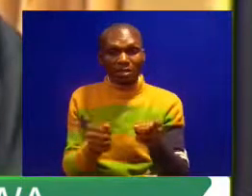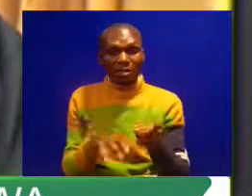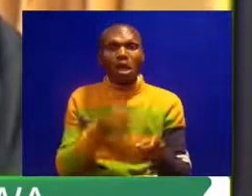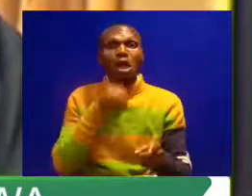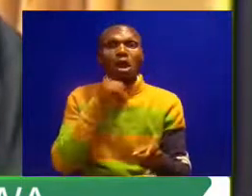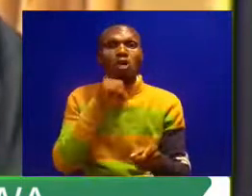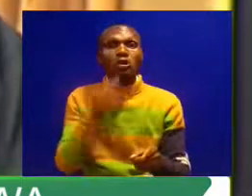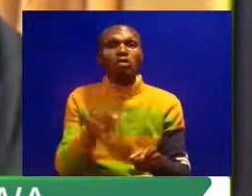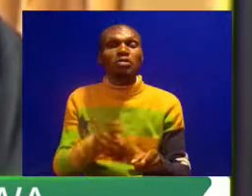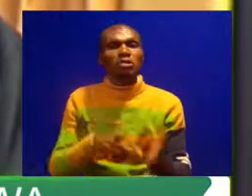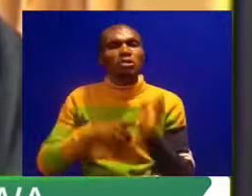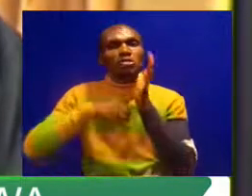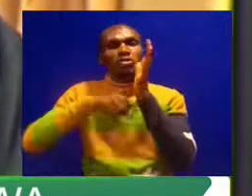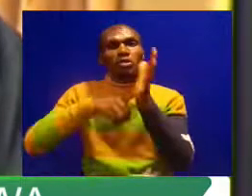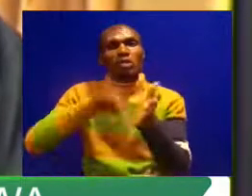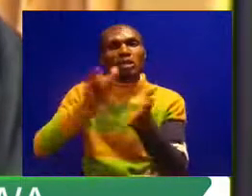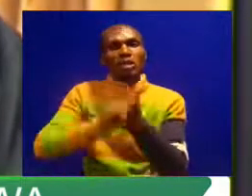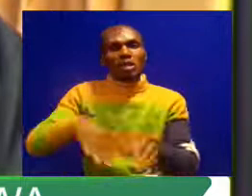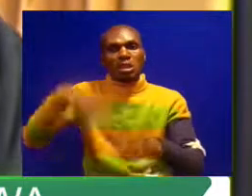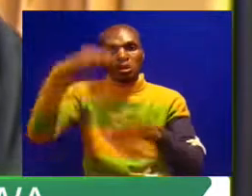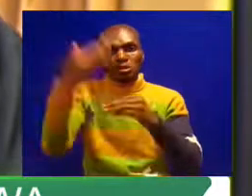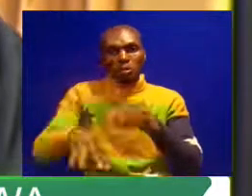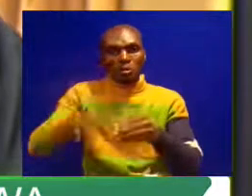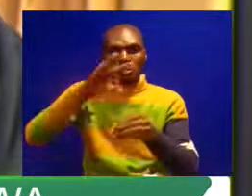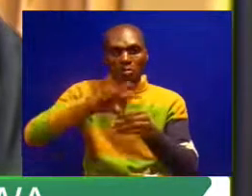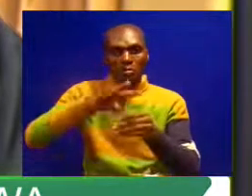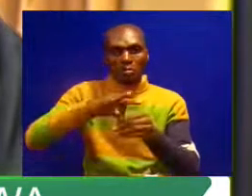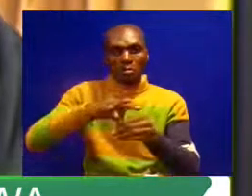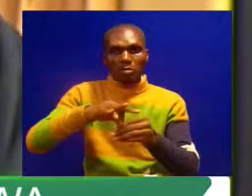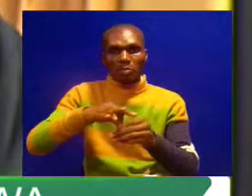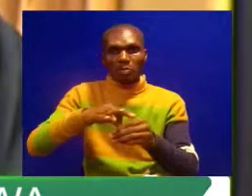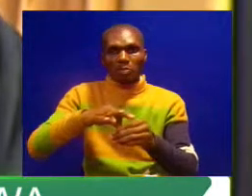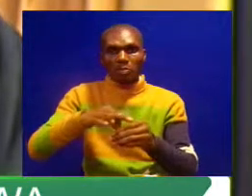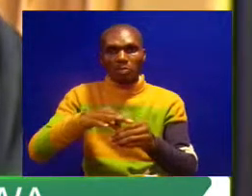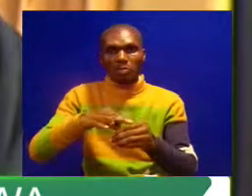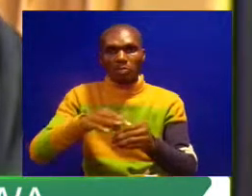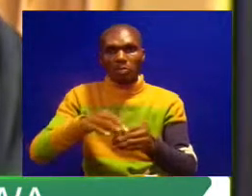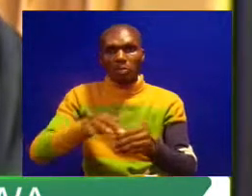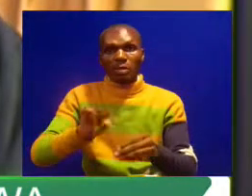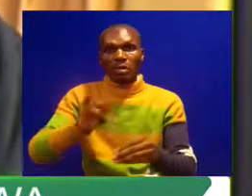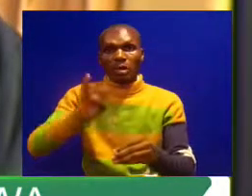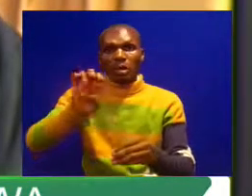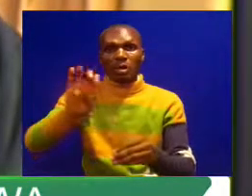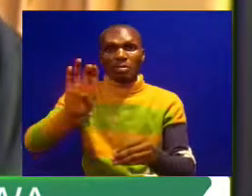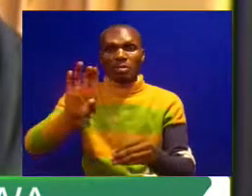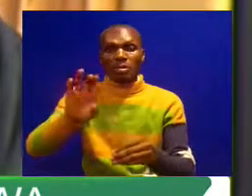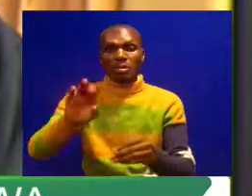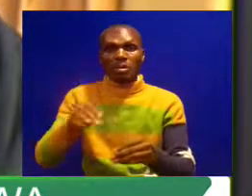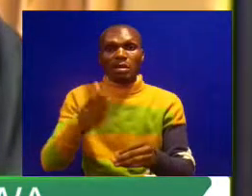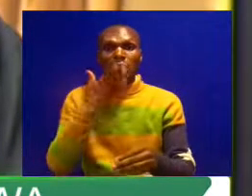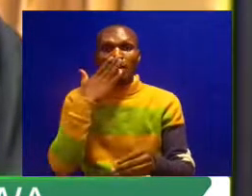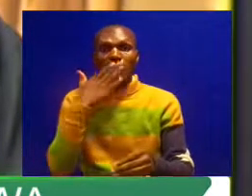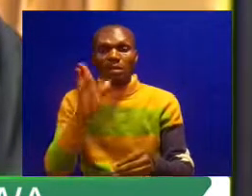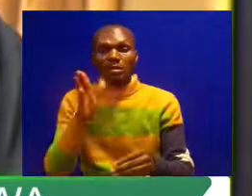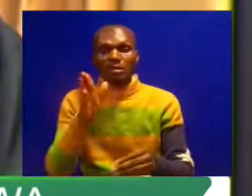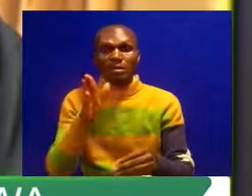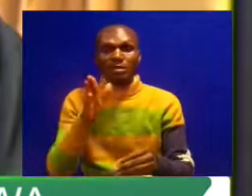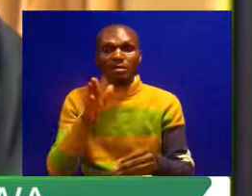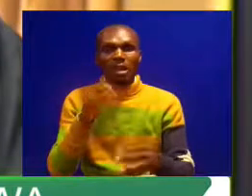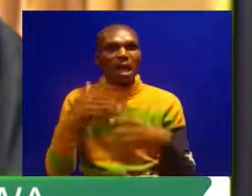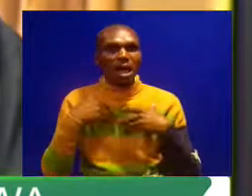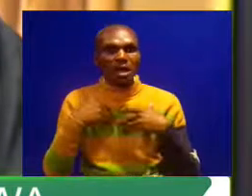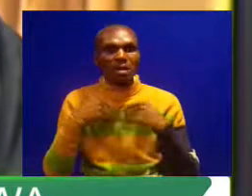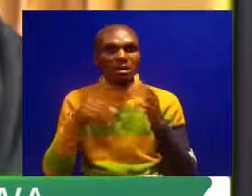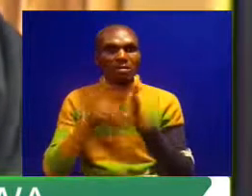that by postponing elections in the named electoral units, IMBC acted in bad faith or